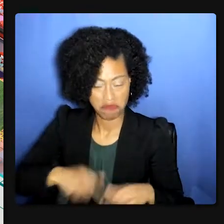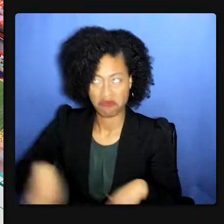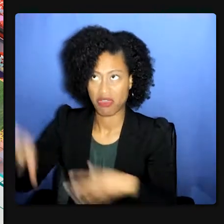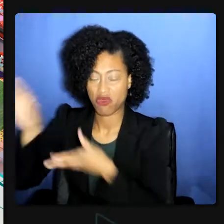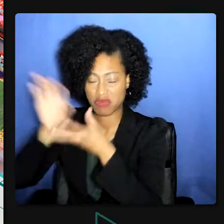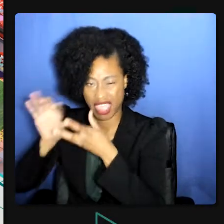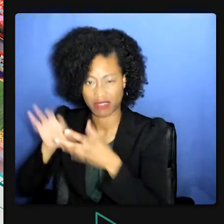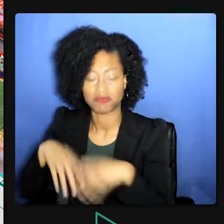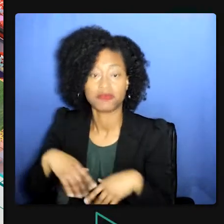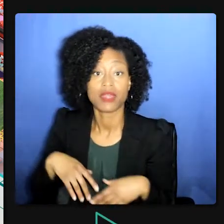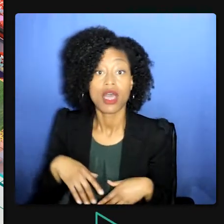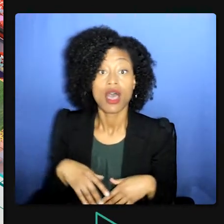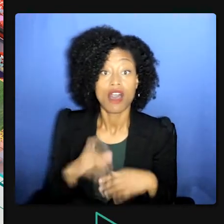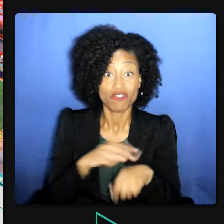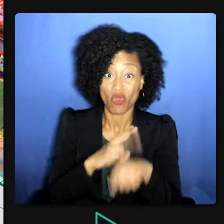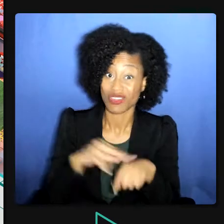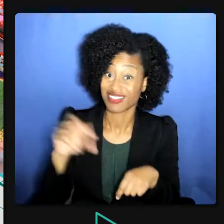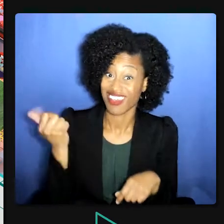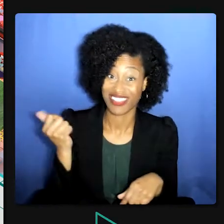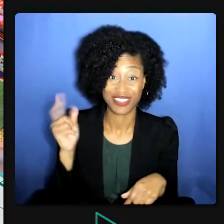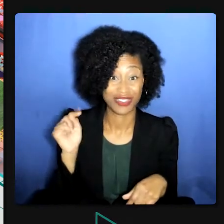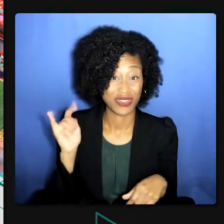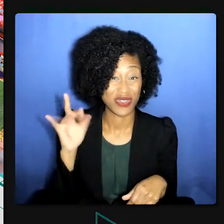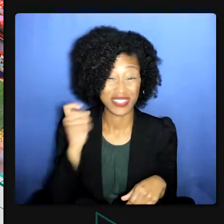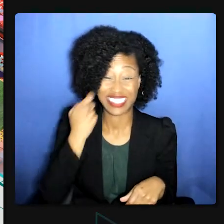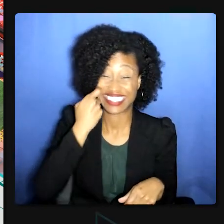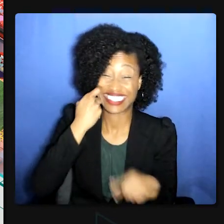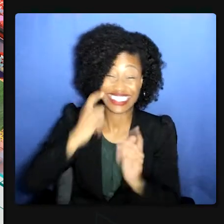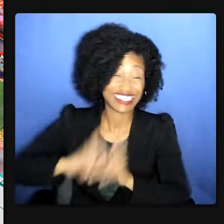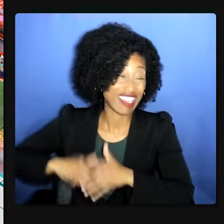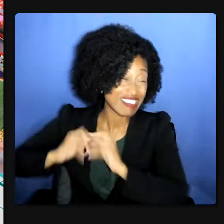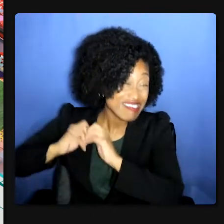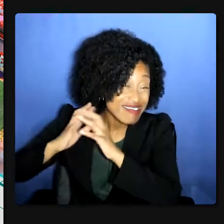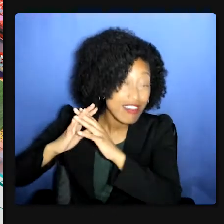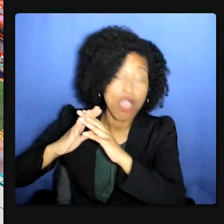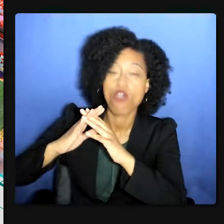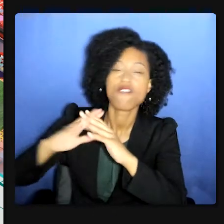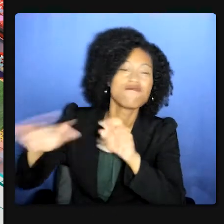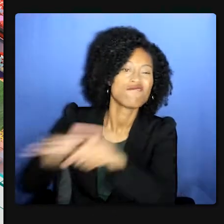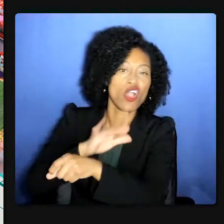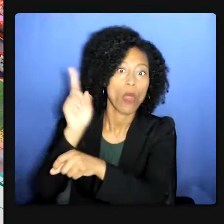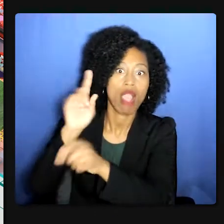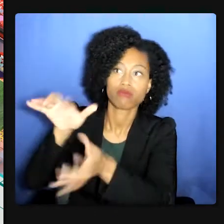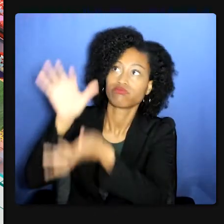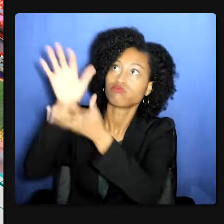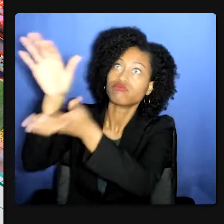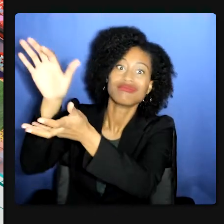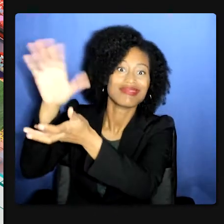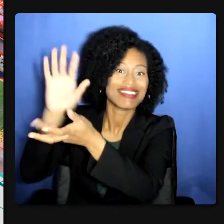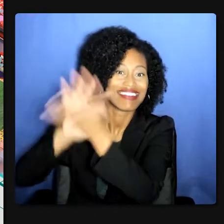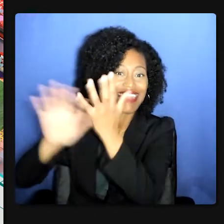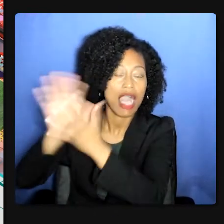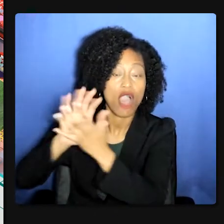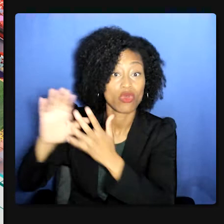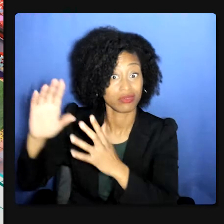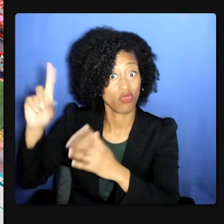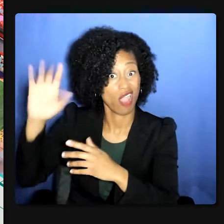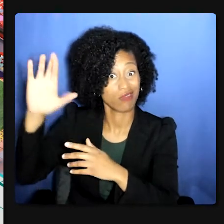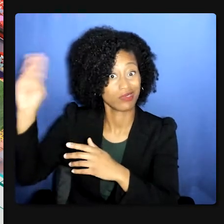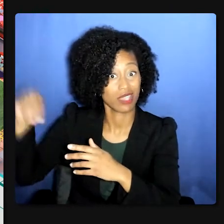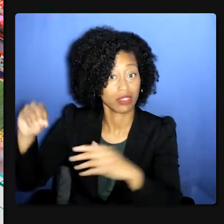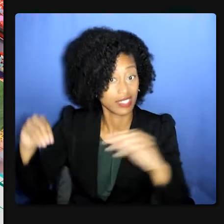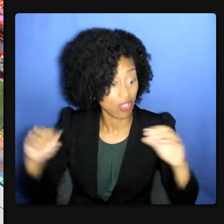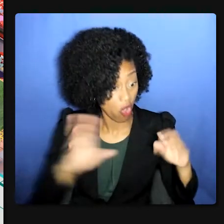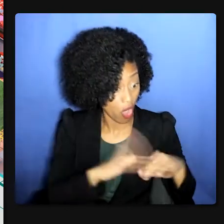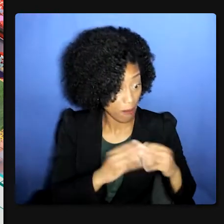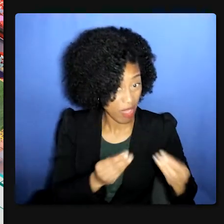for the long term. Of course, there are other studios that just started up and their operations are completely cloud native with zero on-prem